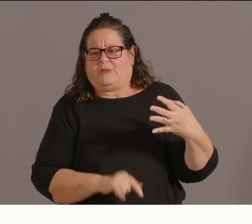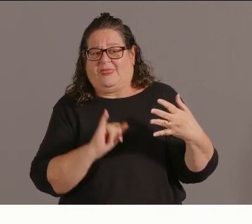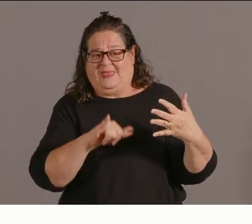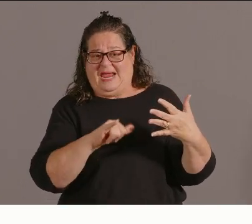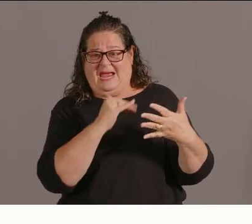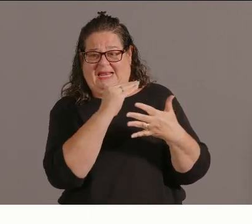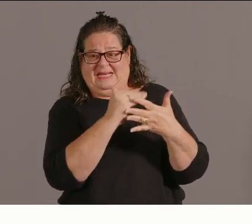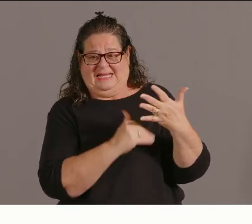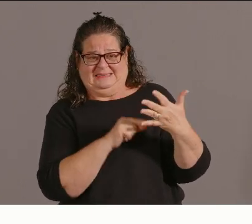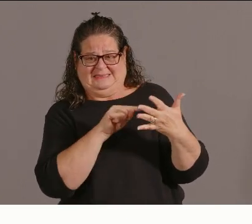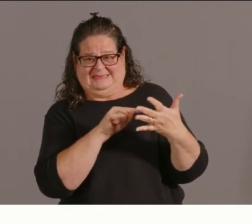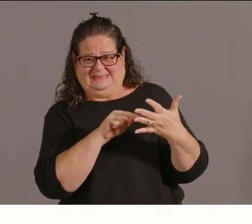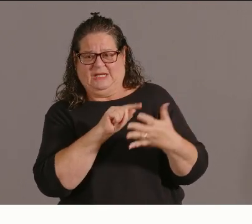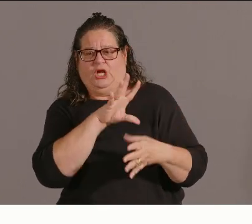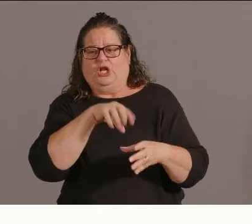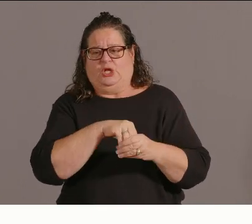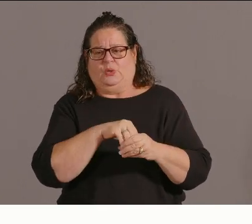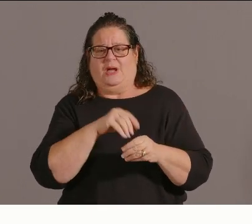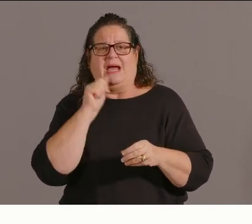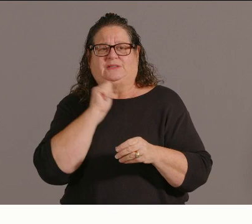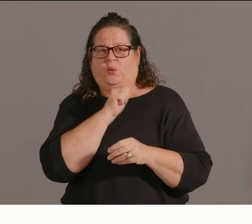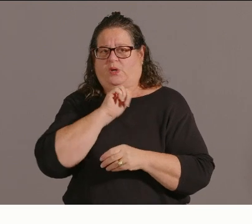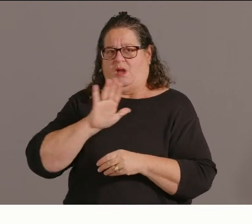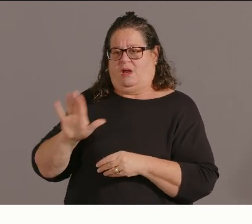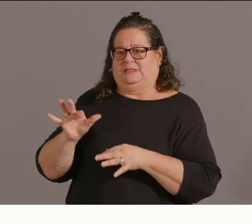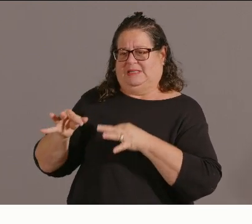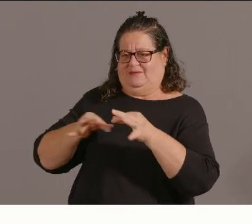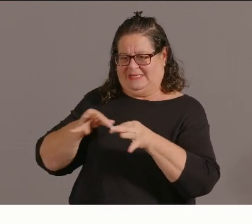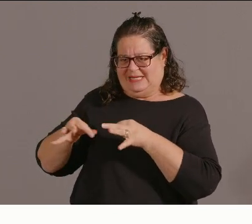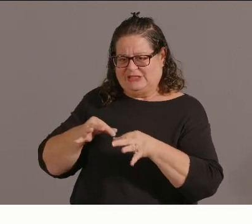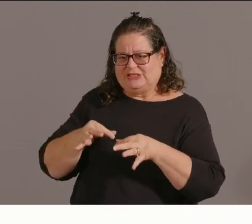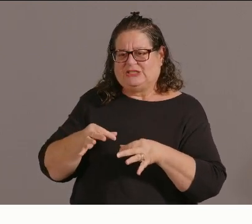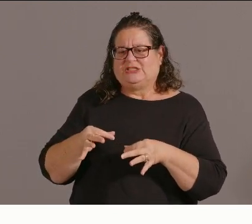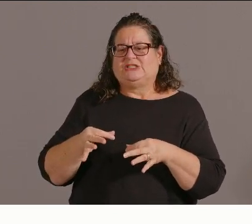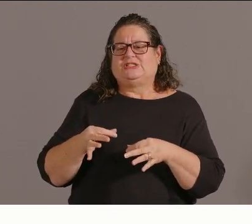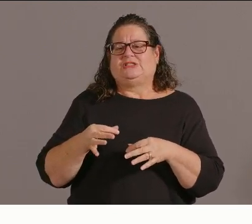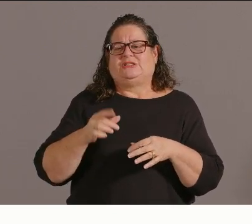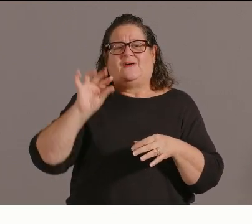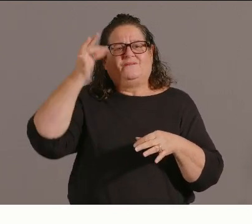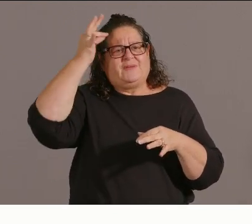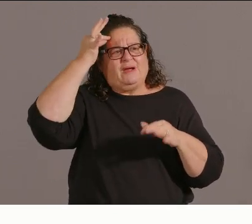the CISA definition of essential workers when we came up with our